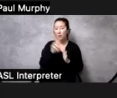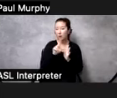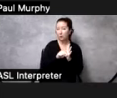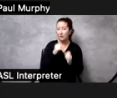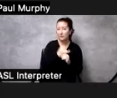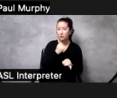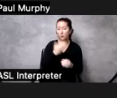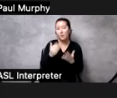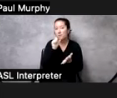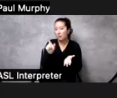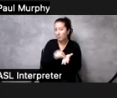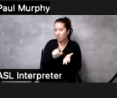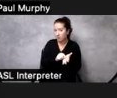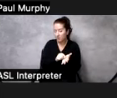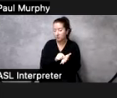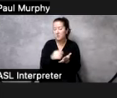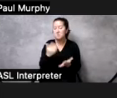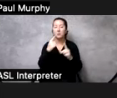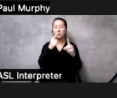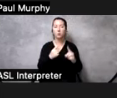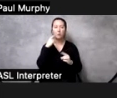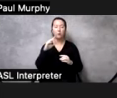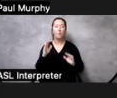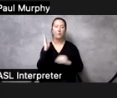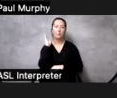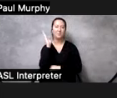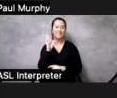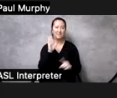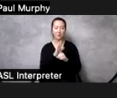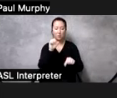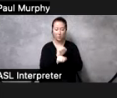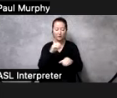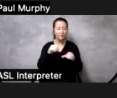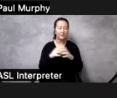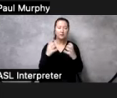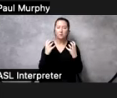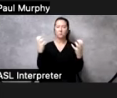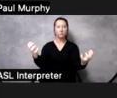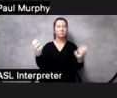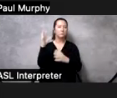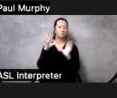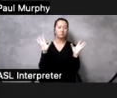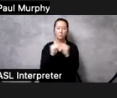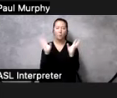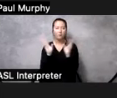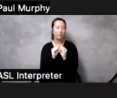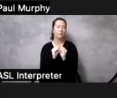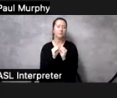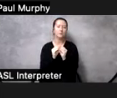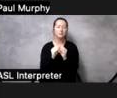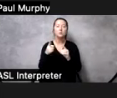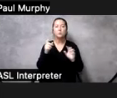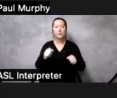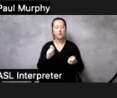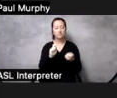of publication, again, it is goals for presenting their work at a symposium or going to a conference. But you can